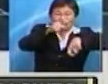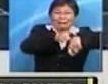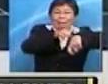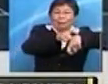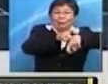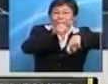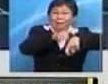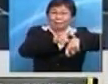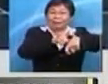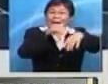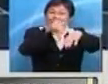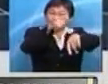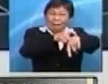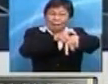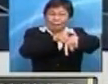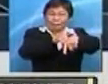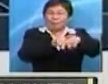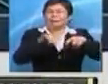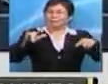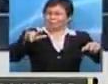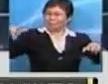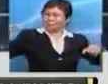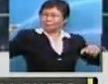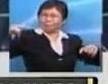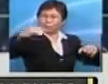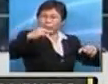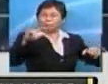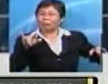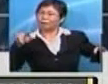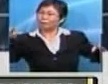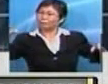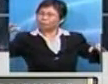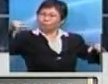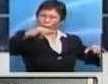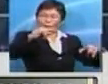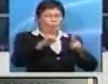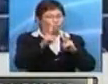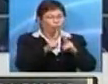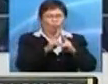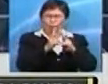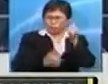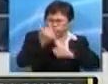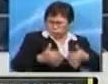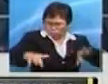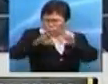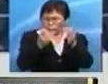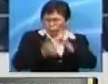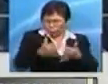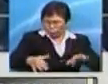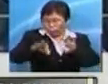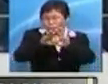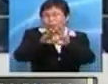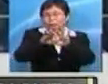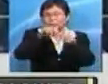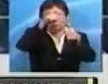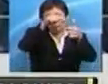of the aircraft make an air turn back is one of the very important criteria for the investigators to look at.